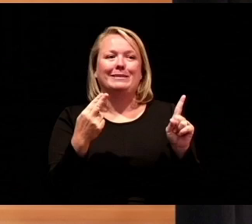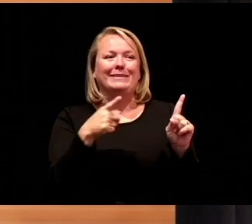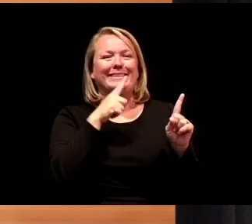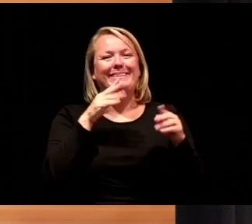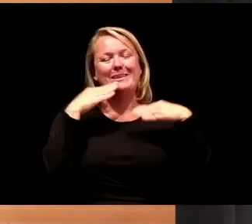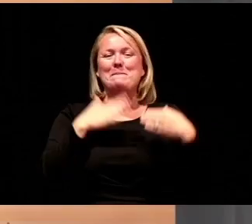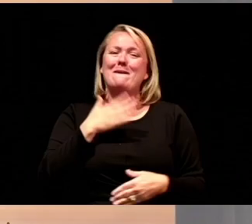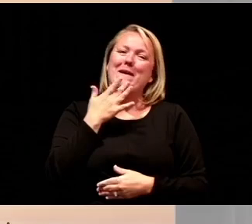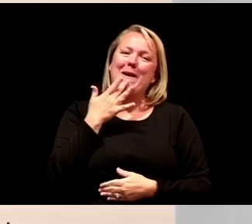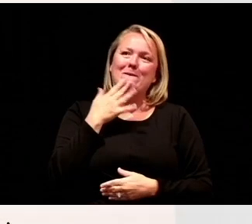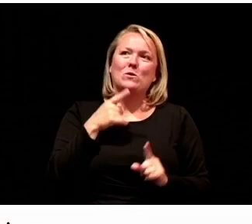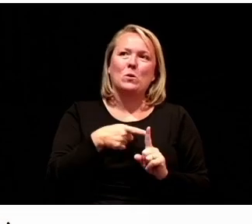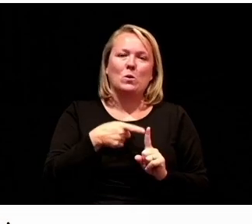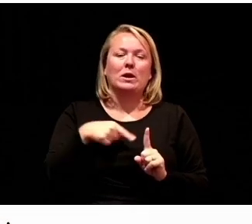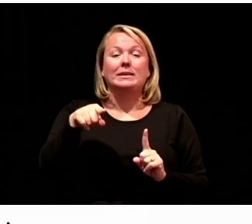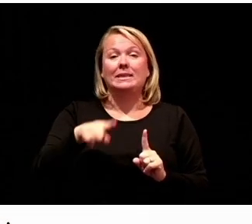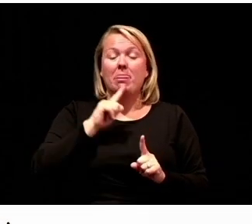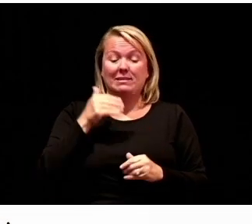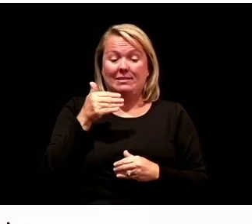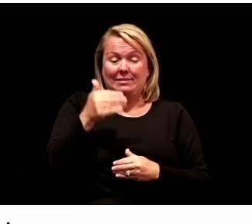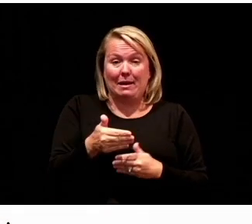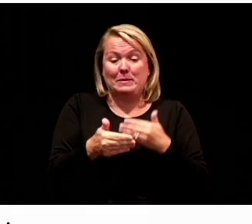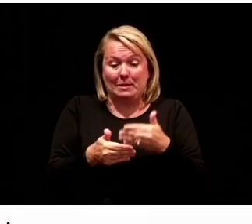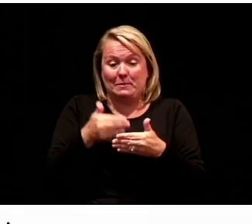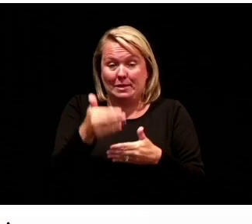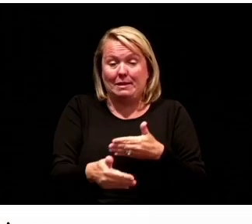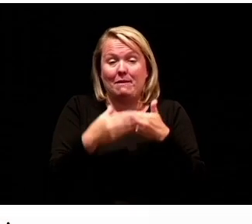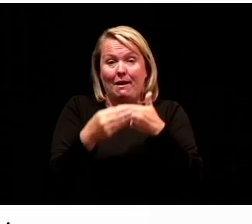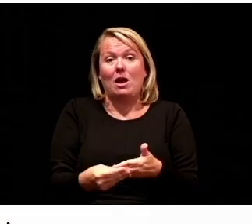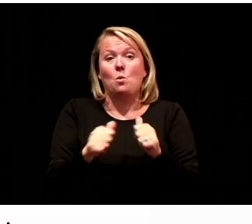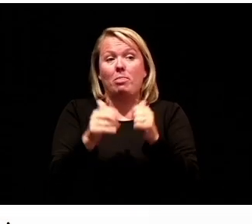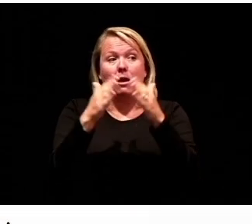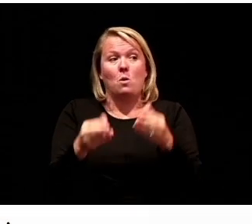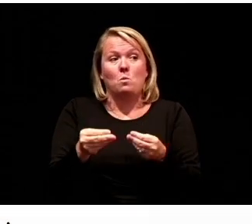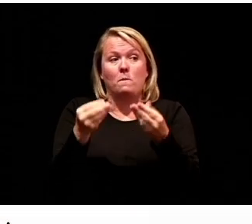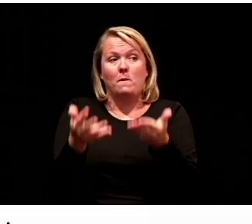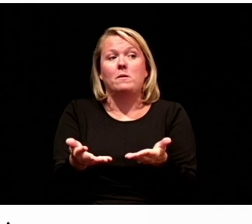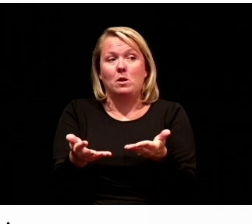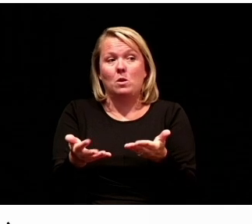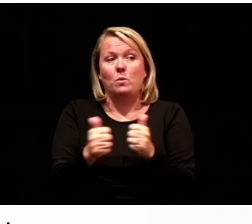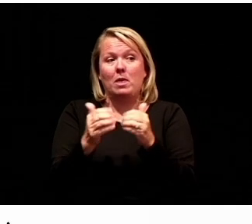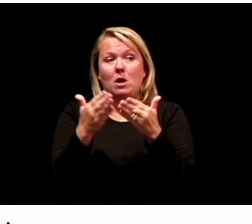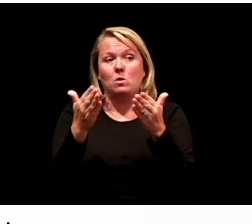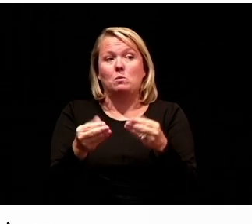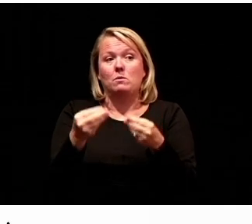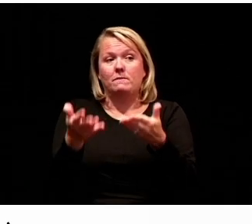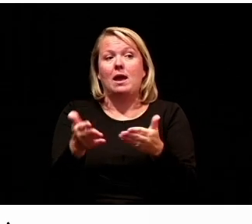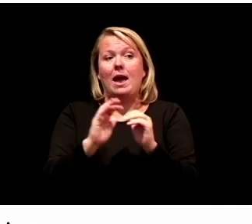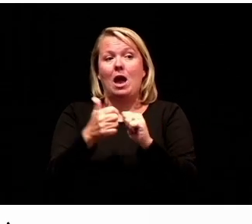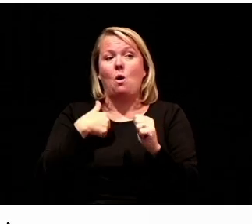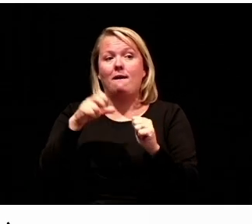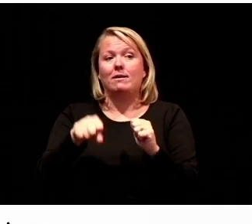moral of the story in all of these, I'll be honest. Ensuring that those restrictions don't contain any other discrimination. Always ask